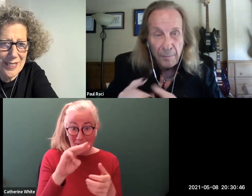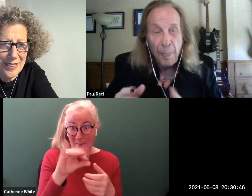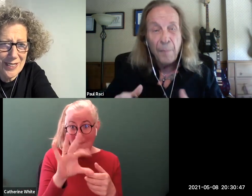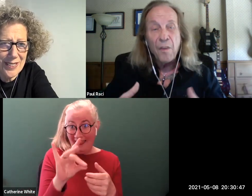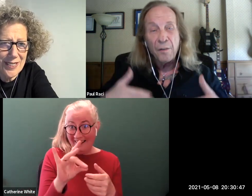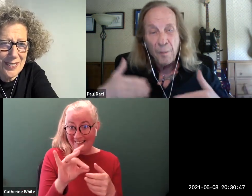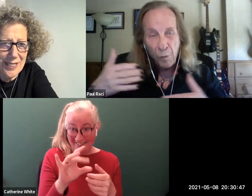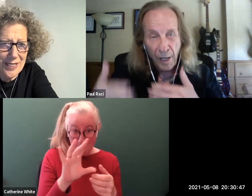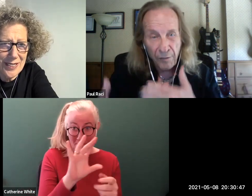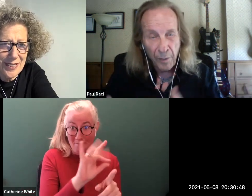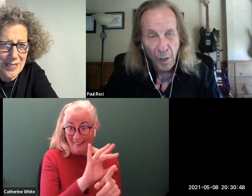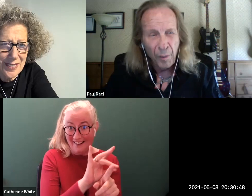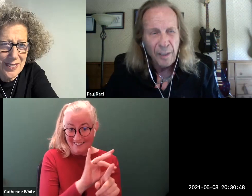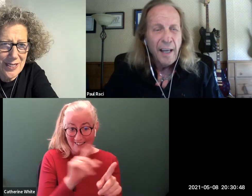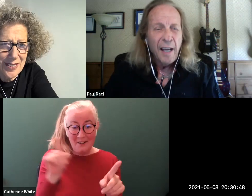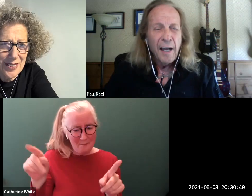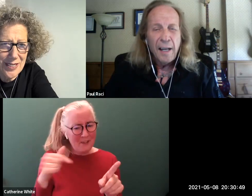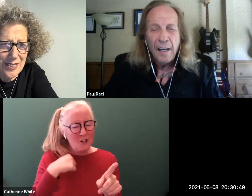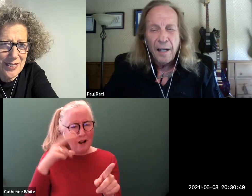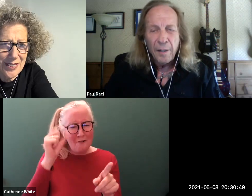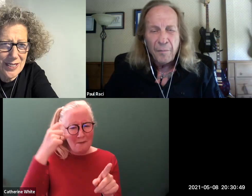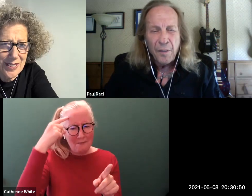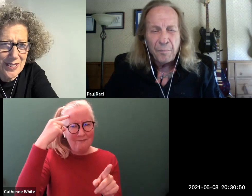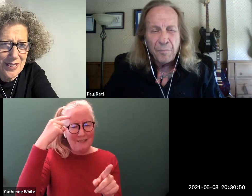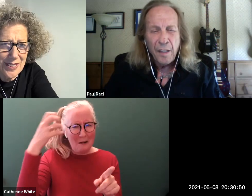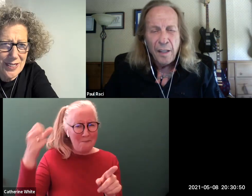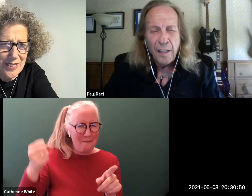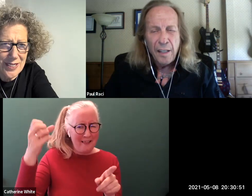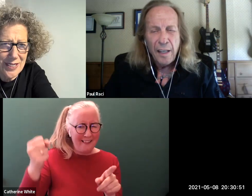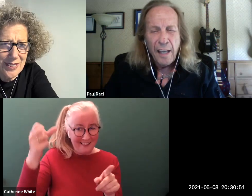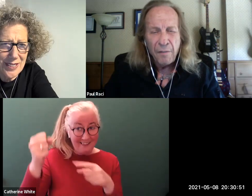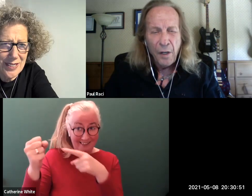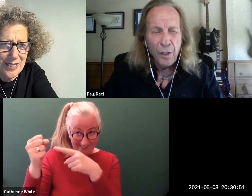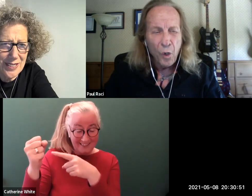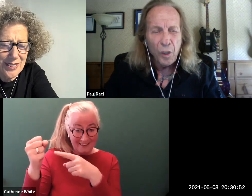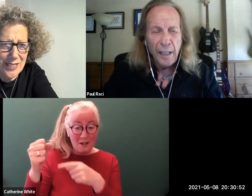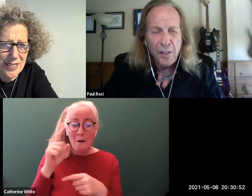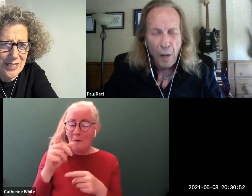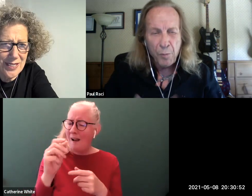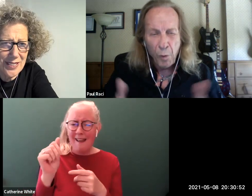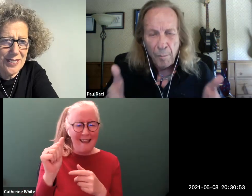inkling, and then it moves on from there. But uh, at a very